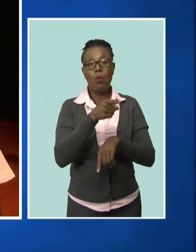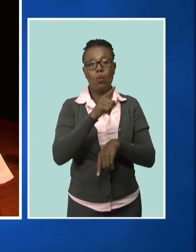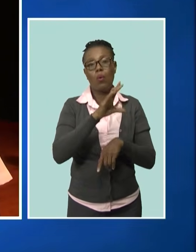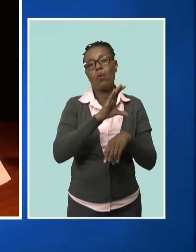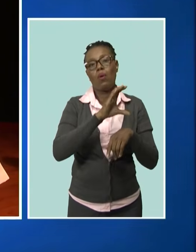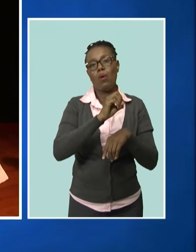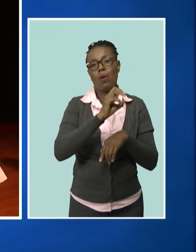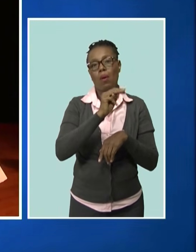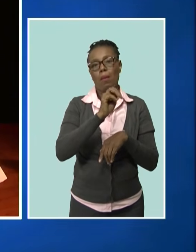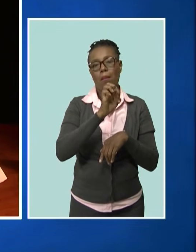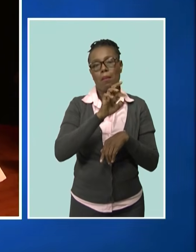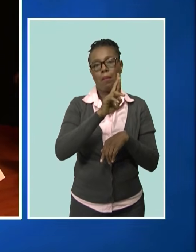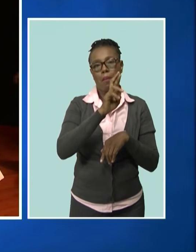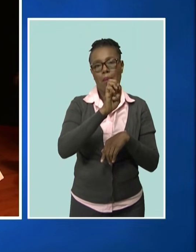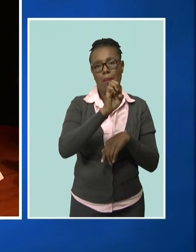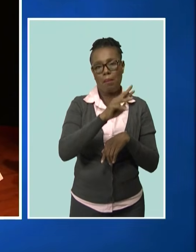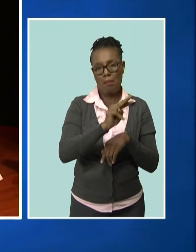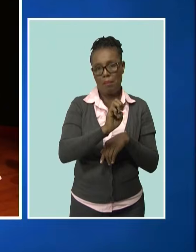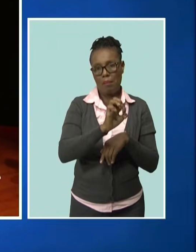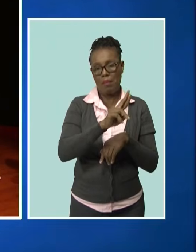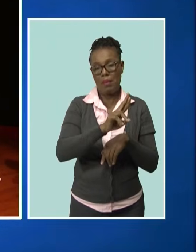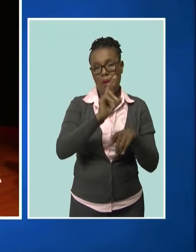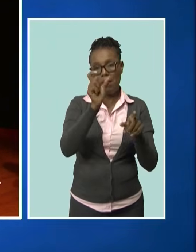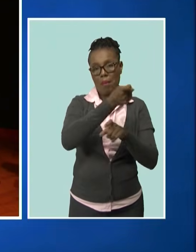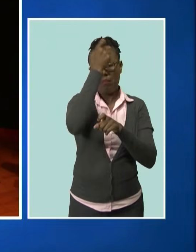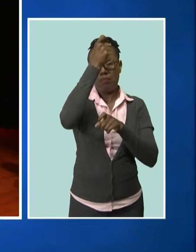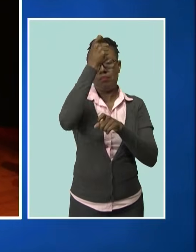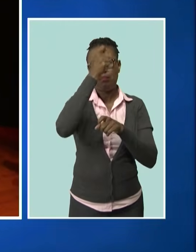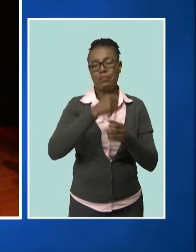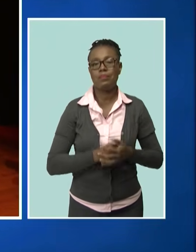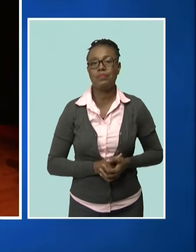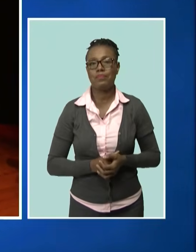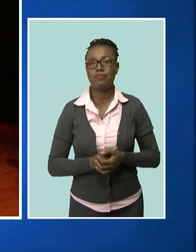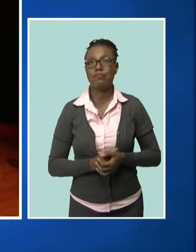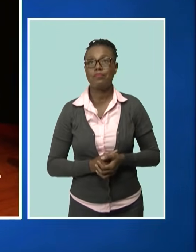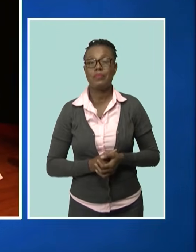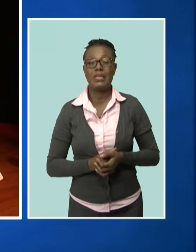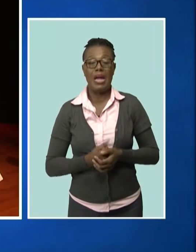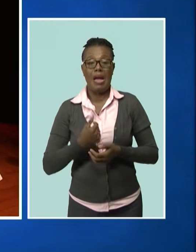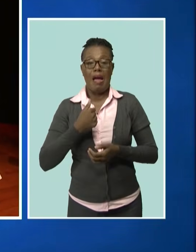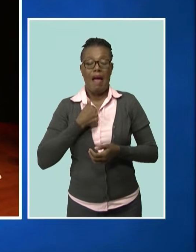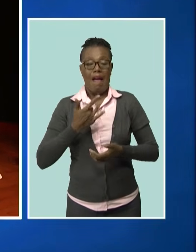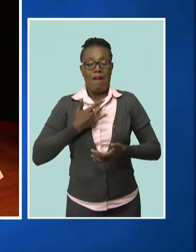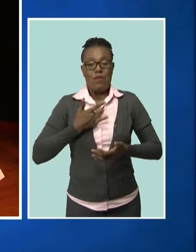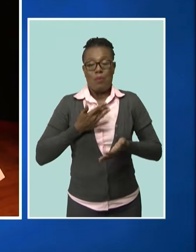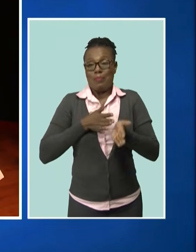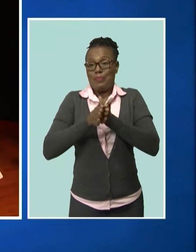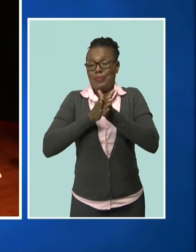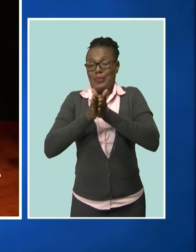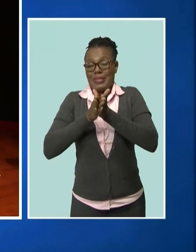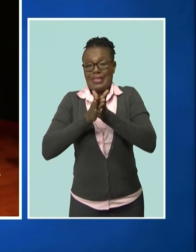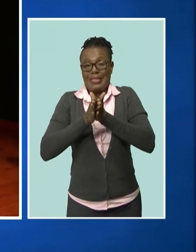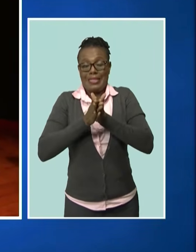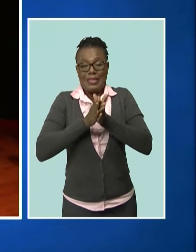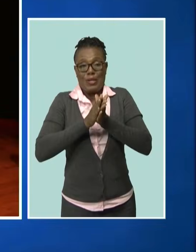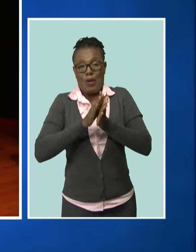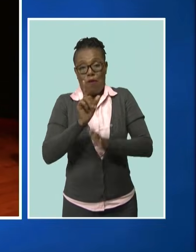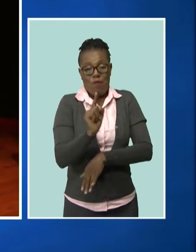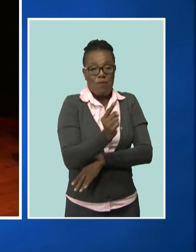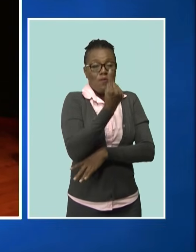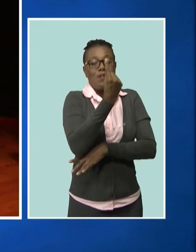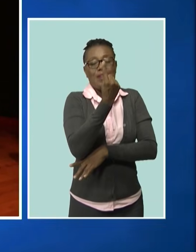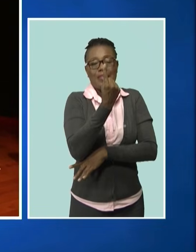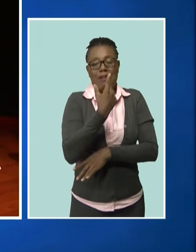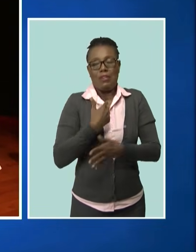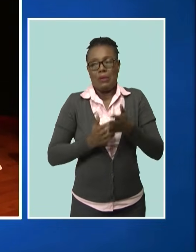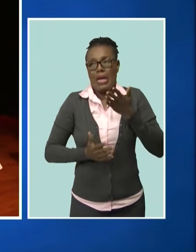emerged victorious. I feel more than ecstatic in the fact that it came first. At first we were weary, but then we came with confidence,